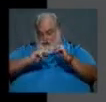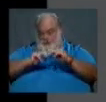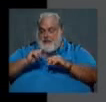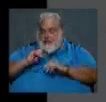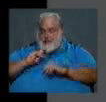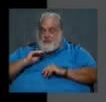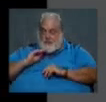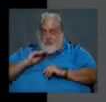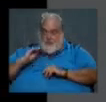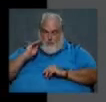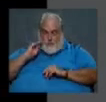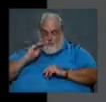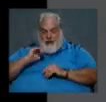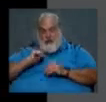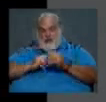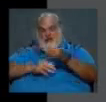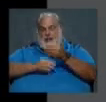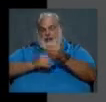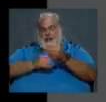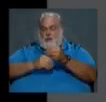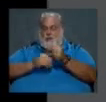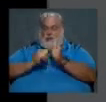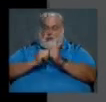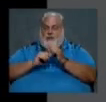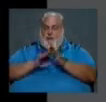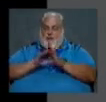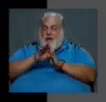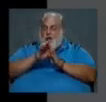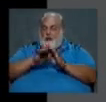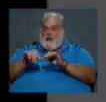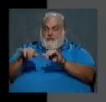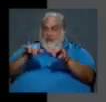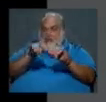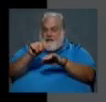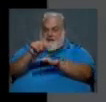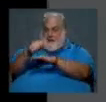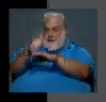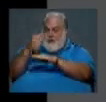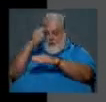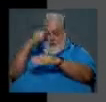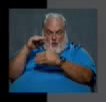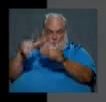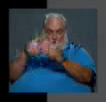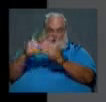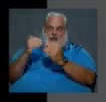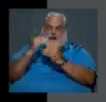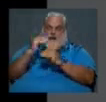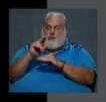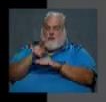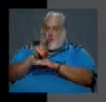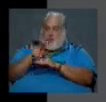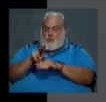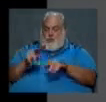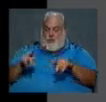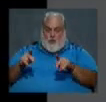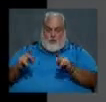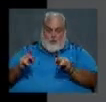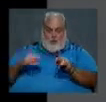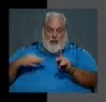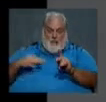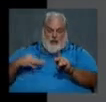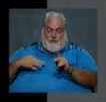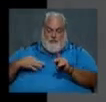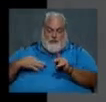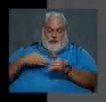And this is in addition to the development standards and review guidelines established for all conditional use permit applications in Section